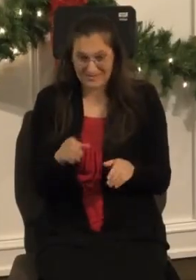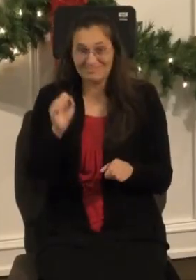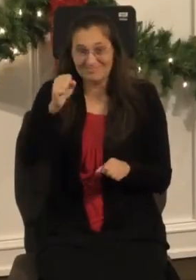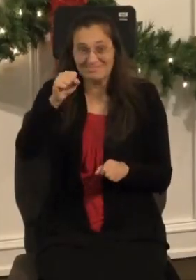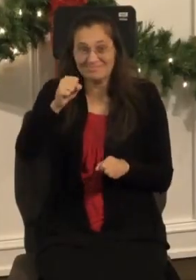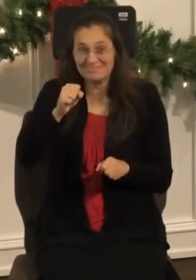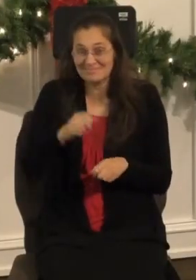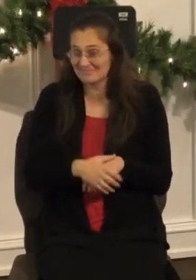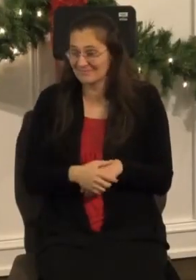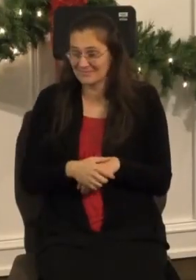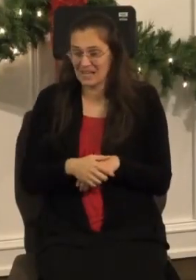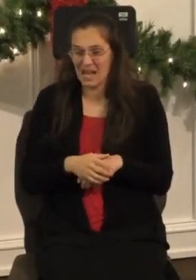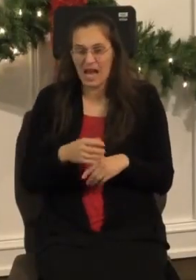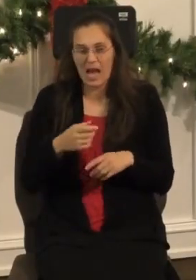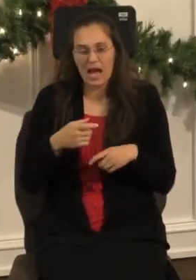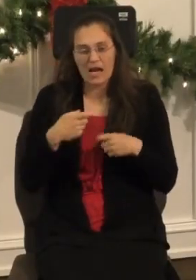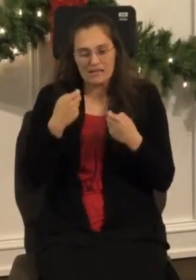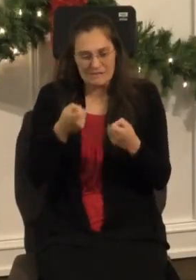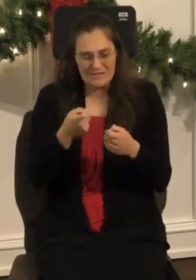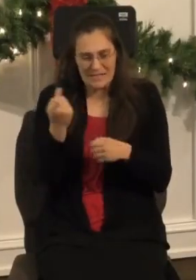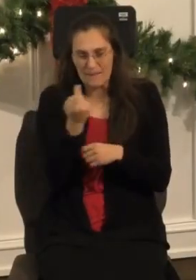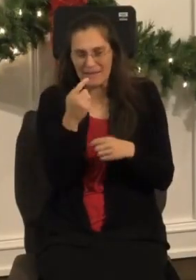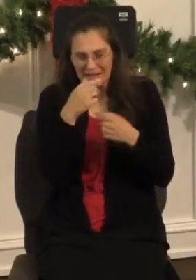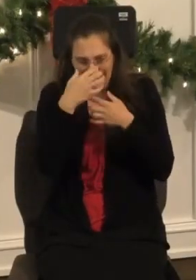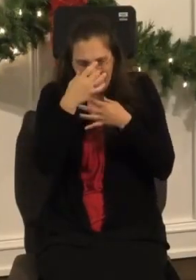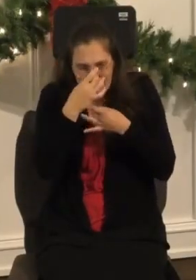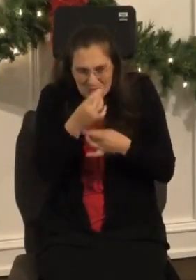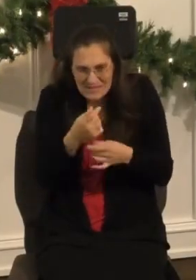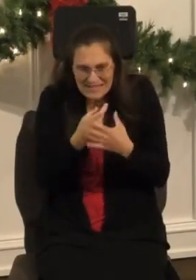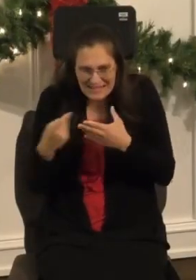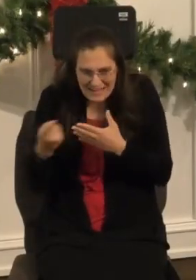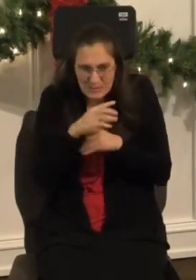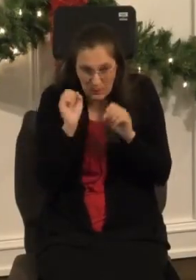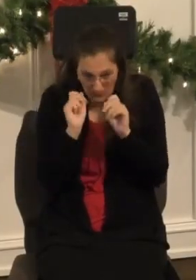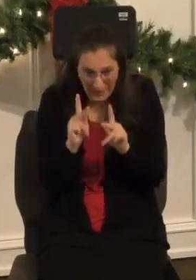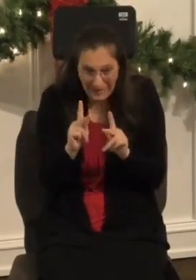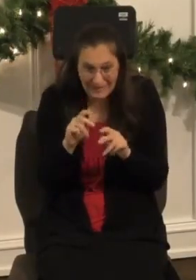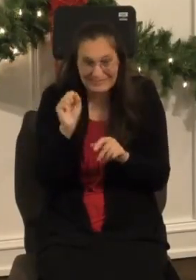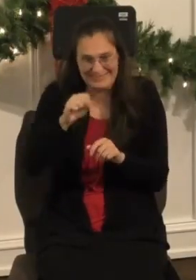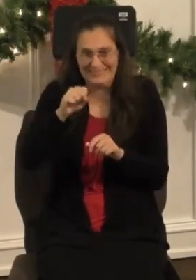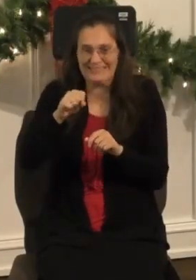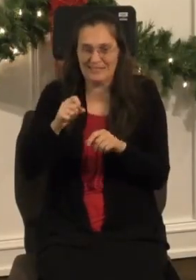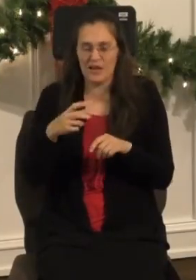something really interesting next week, okay? All right, very good. Y'all can go back to your seats at this time.